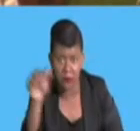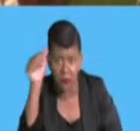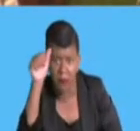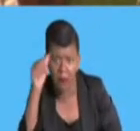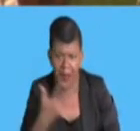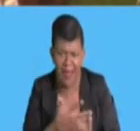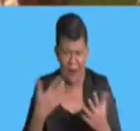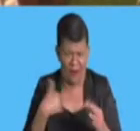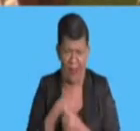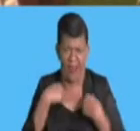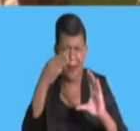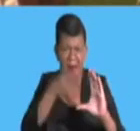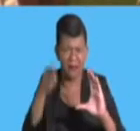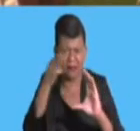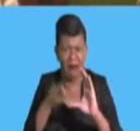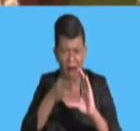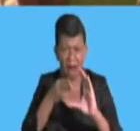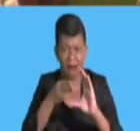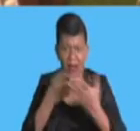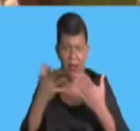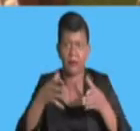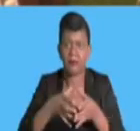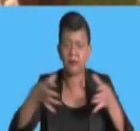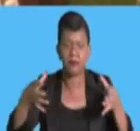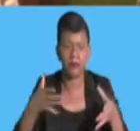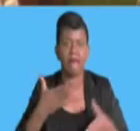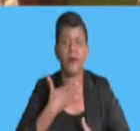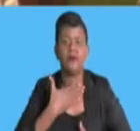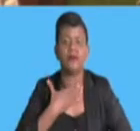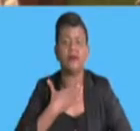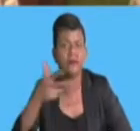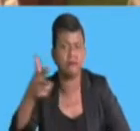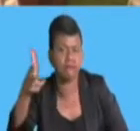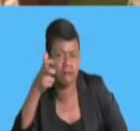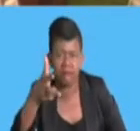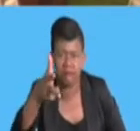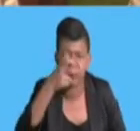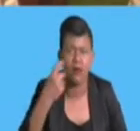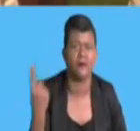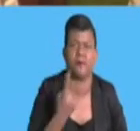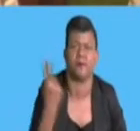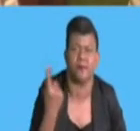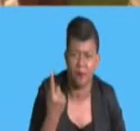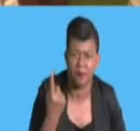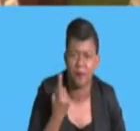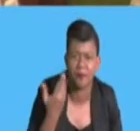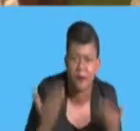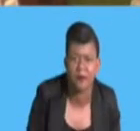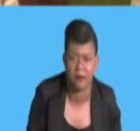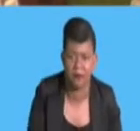will amplify their voices and ensure that their voices are directly heard by us. This way we will know how citizens feel about